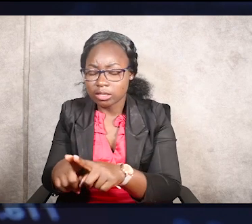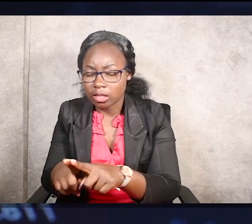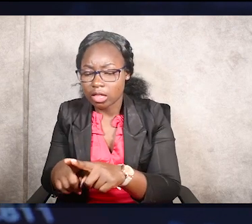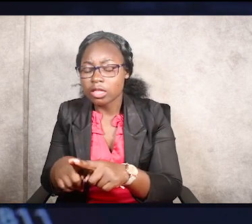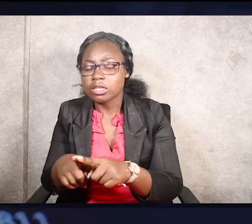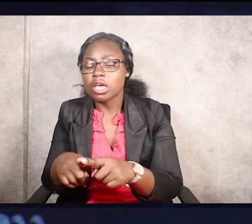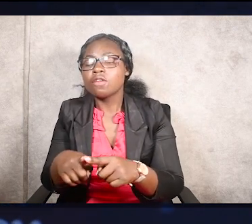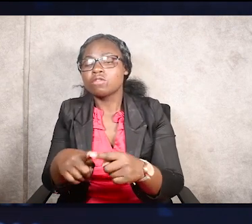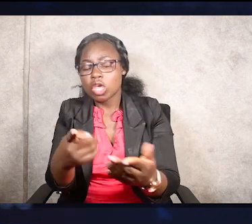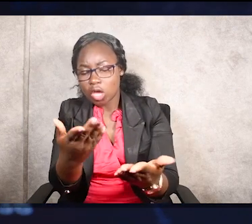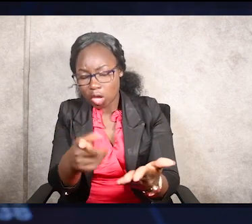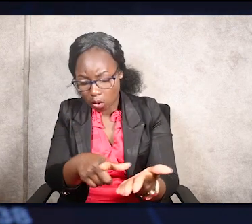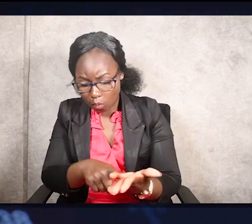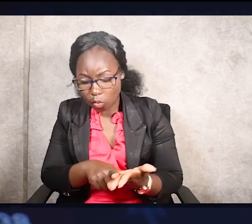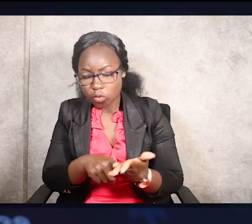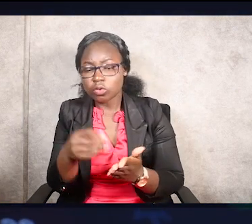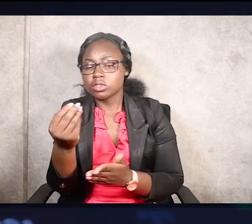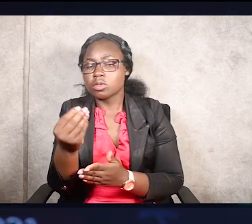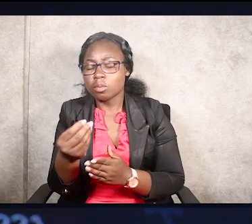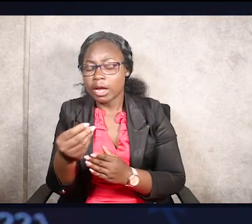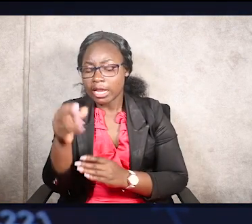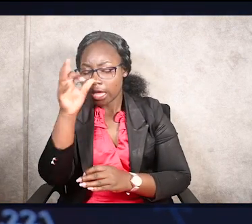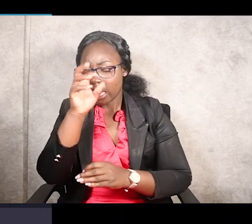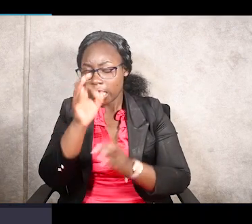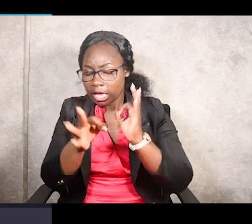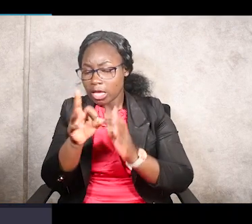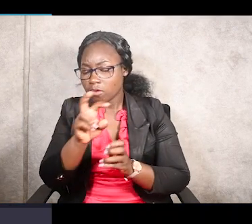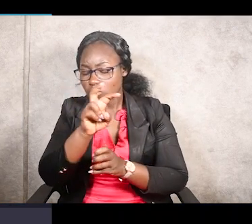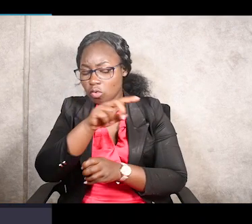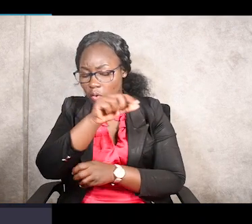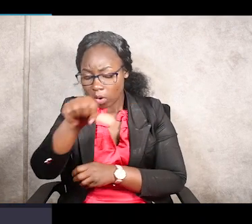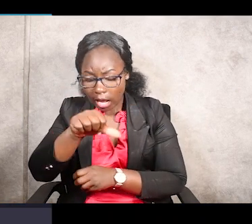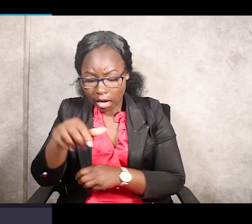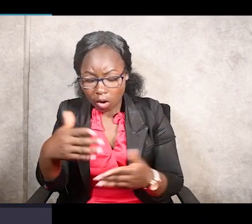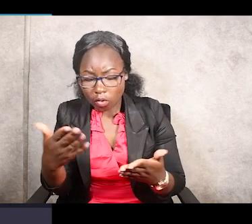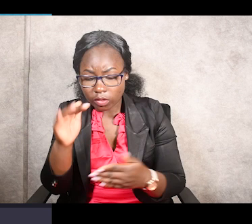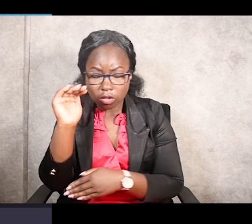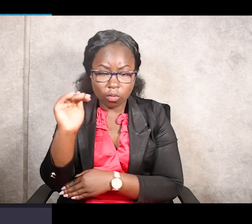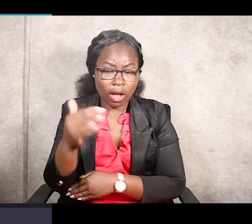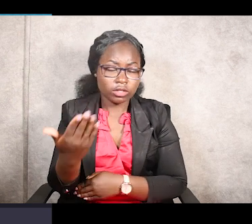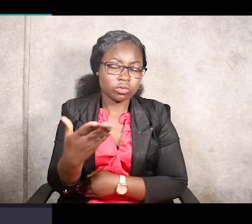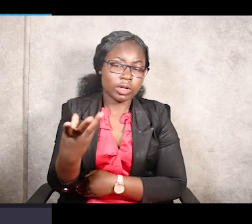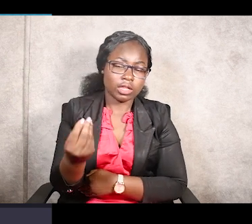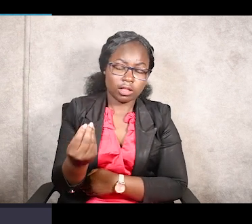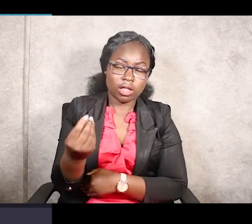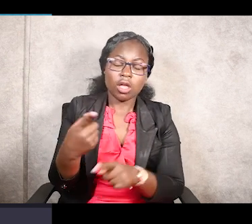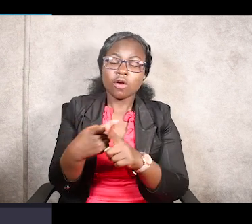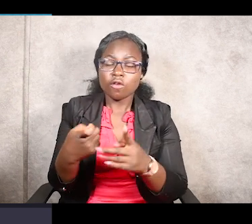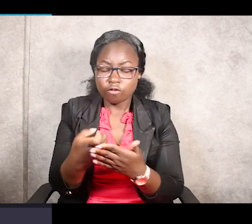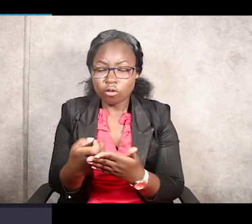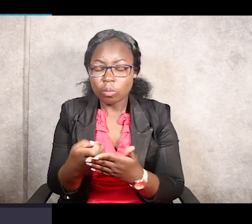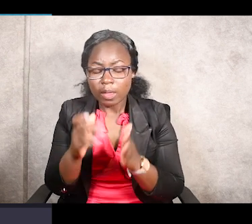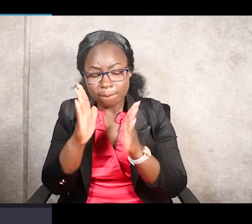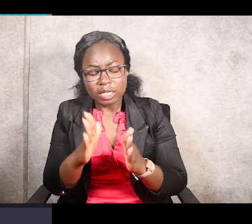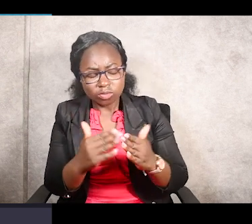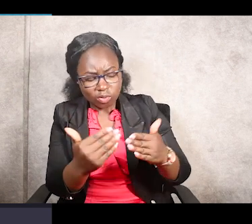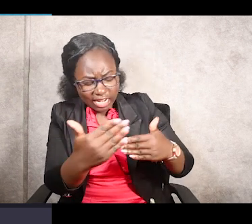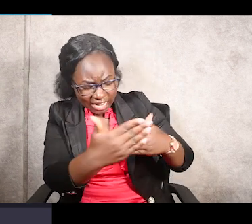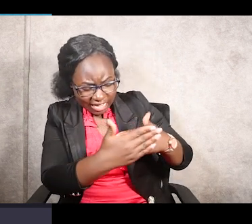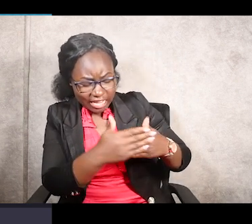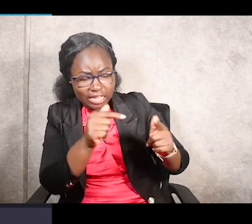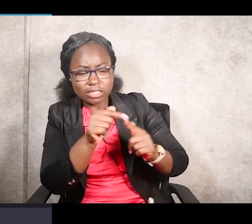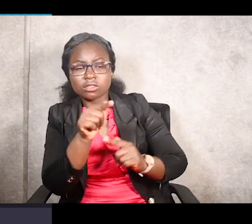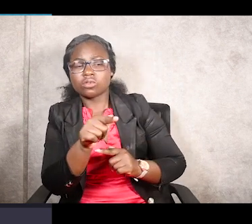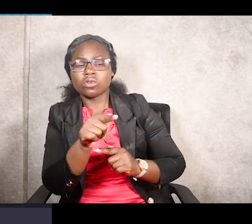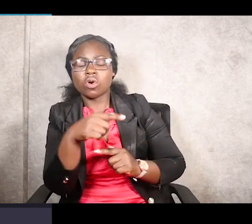money. So if you look around you and ask yourself where the money comes from, it comes from the person right next to you, only